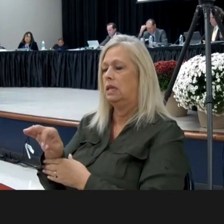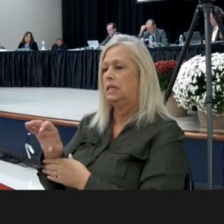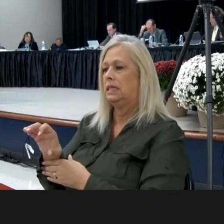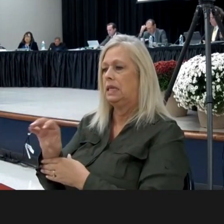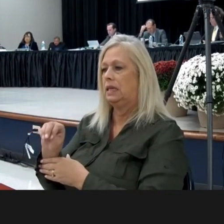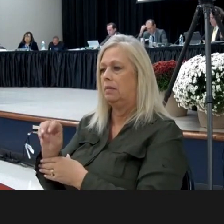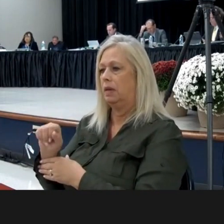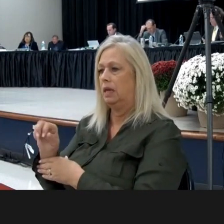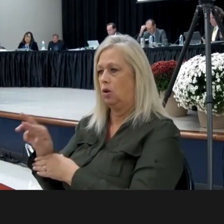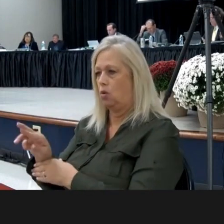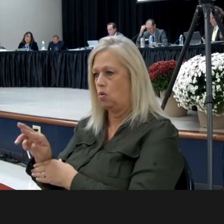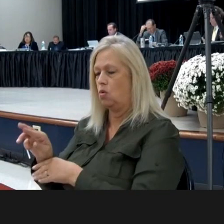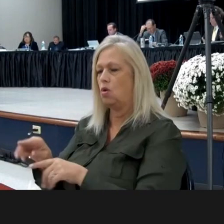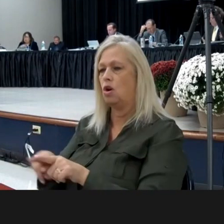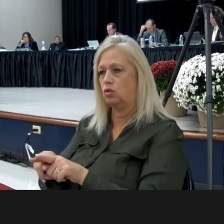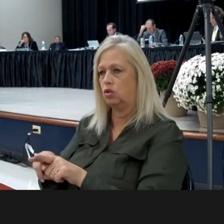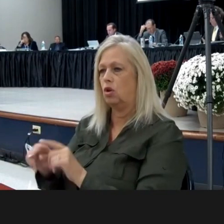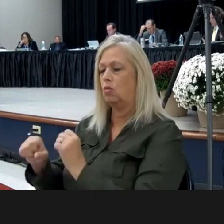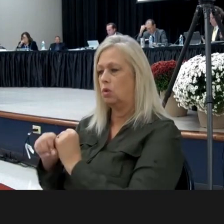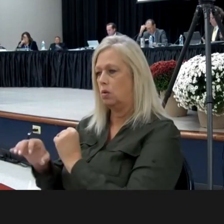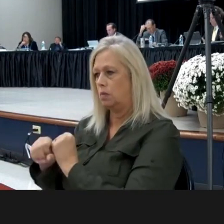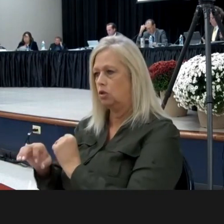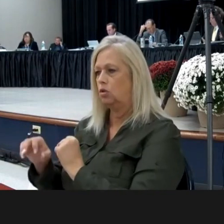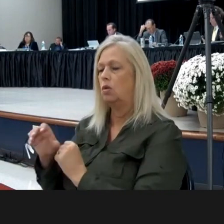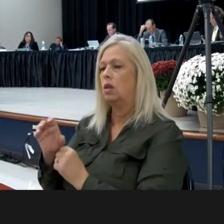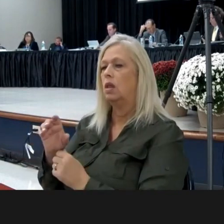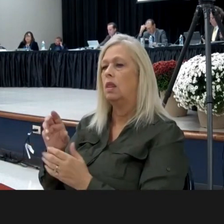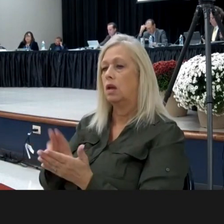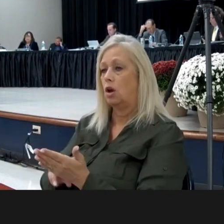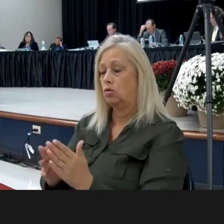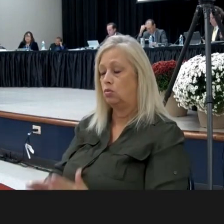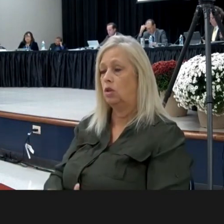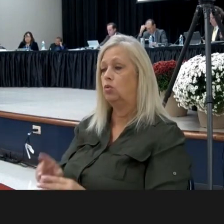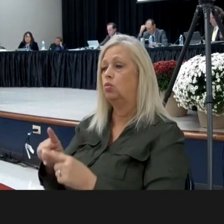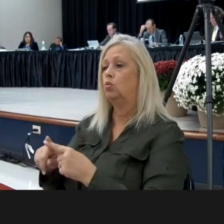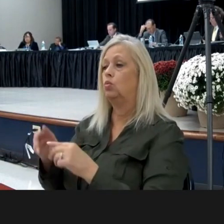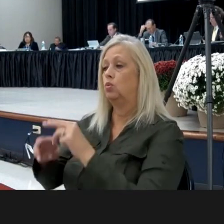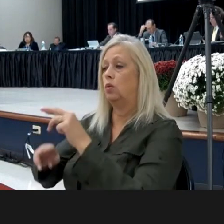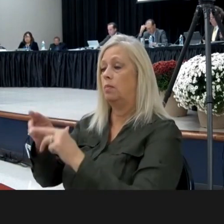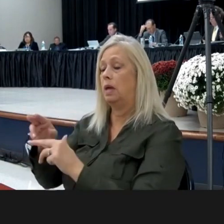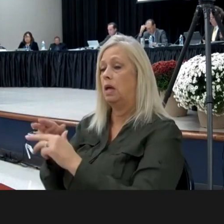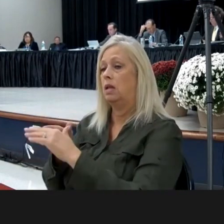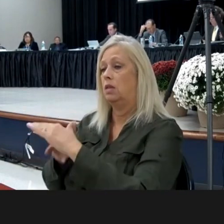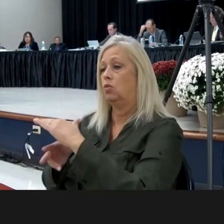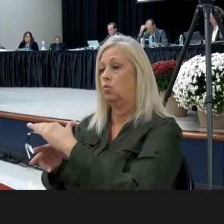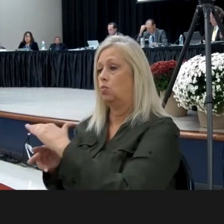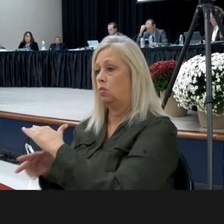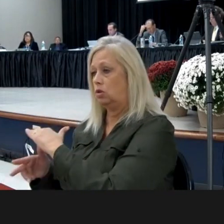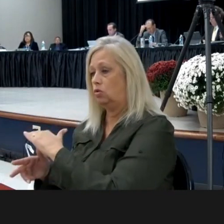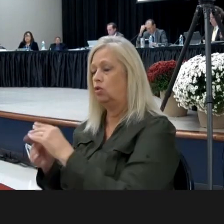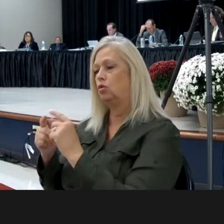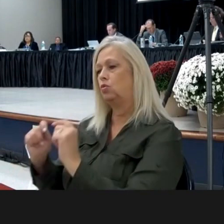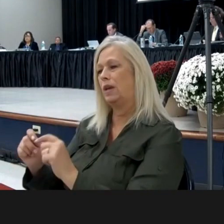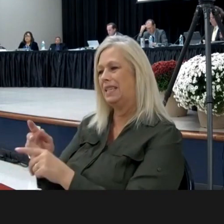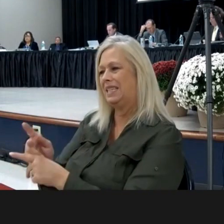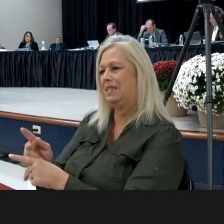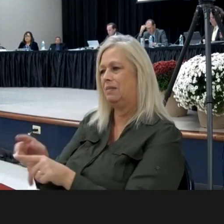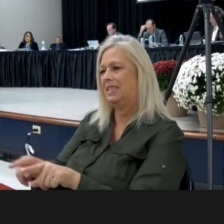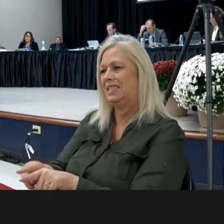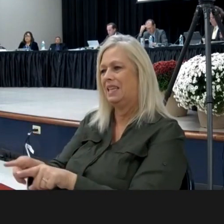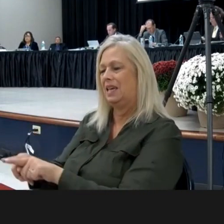also commercial again, the contractor for the pavilion to build the garage. Again, trying to keep the same team